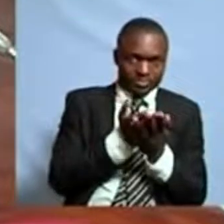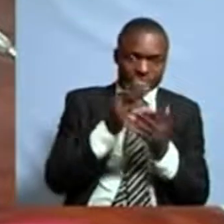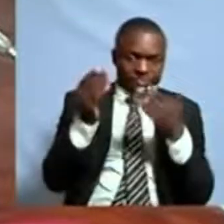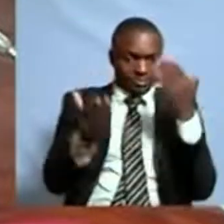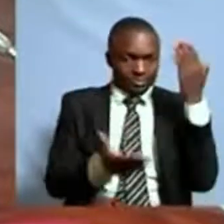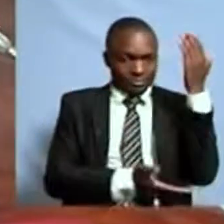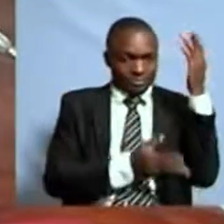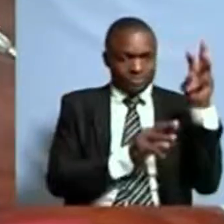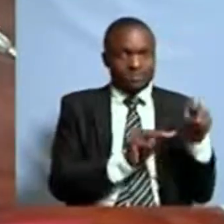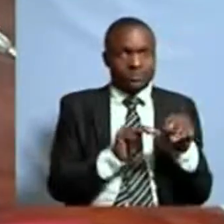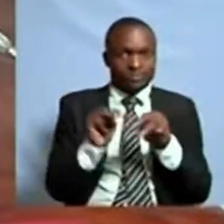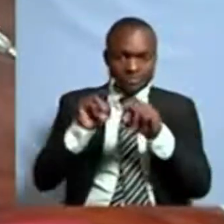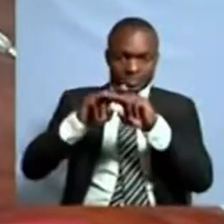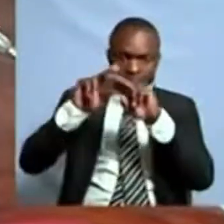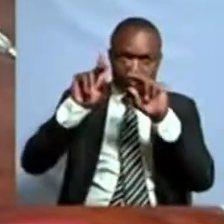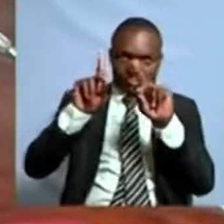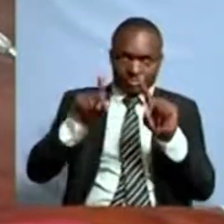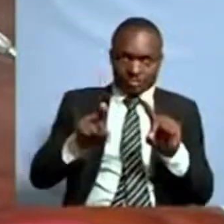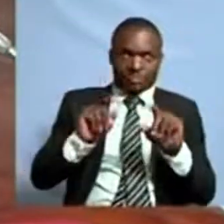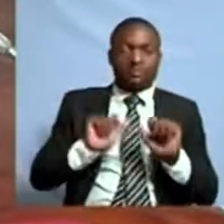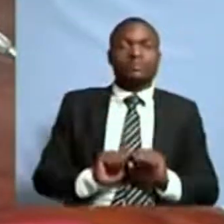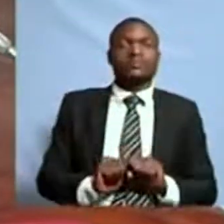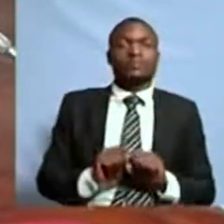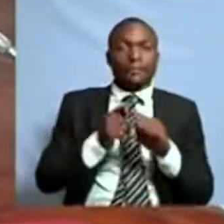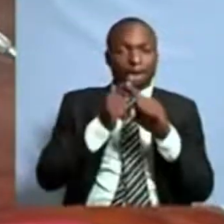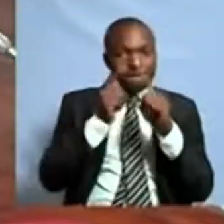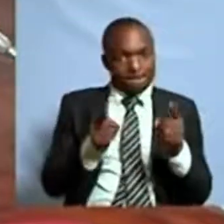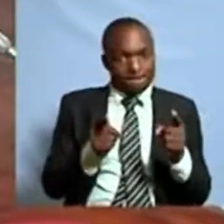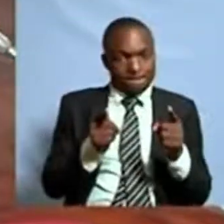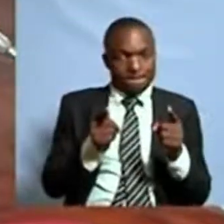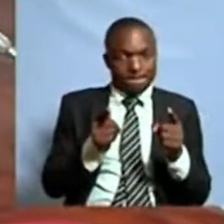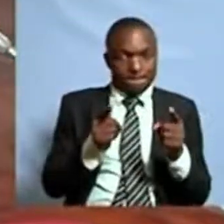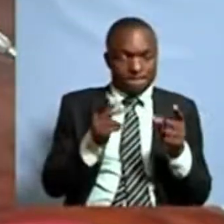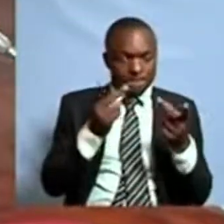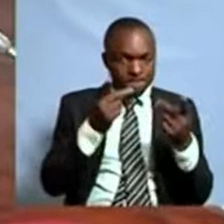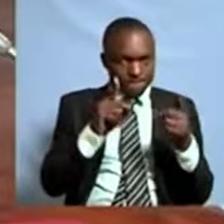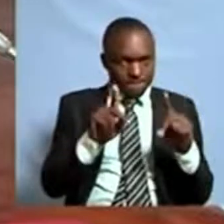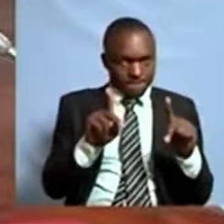move, Chairperson, that even when